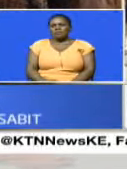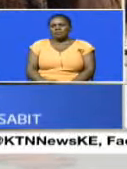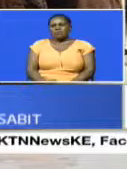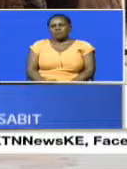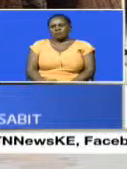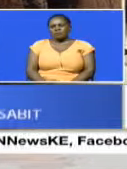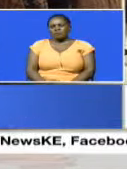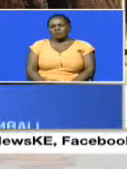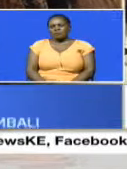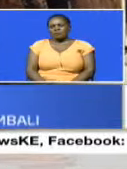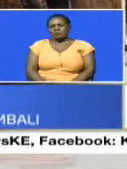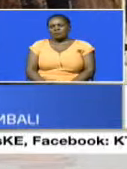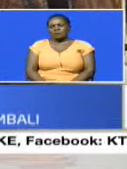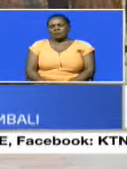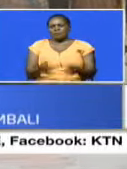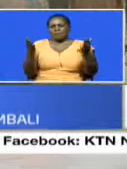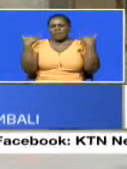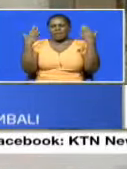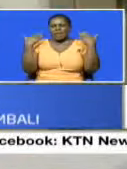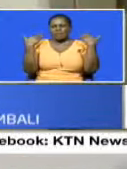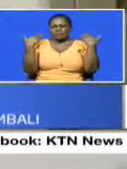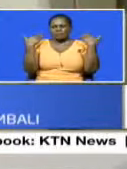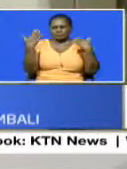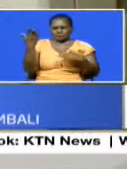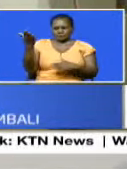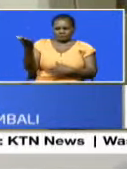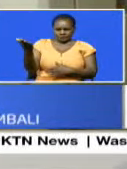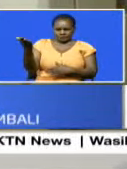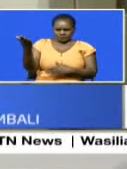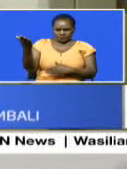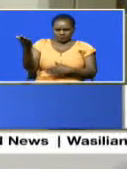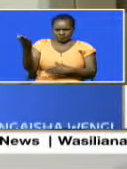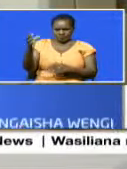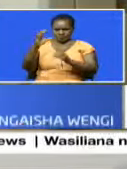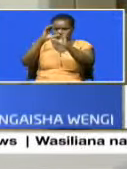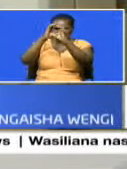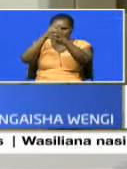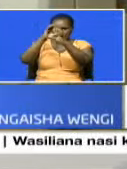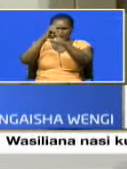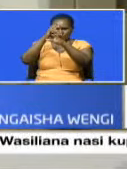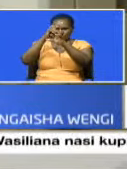These are patients who will have gone to Meru, and in Meru, CT scan